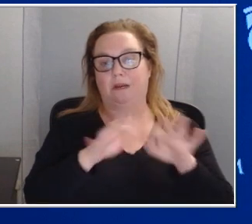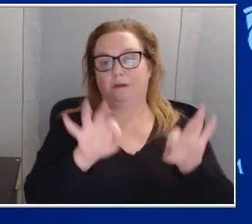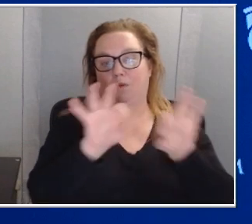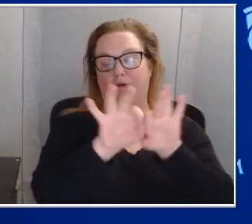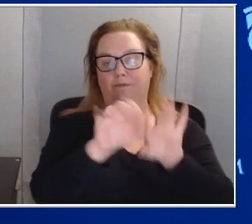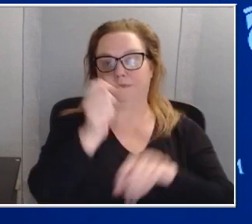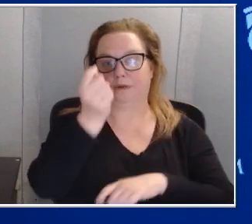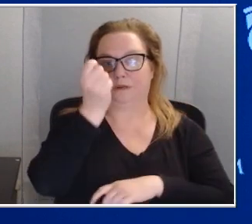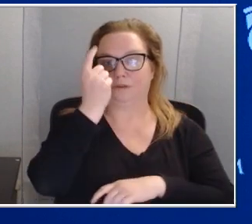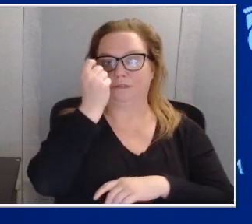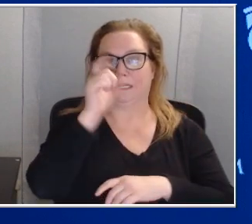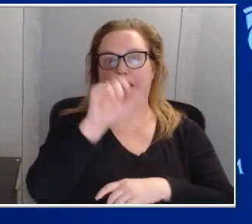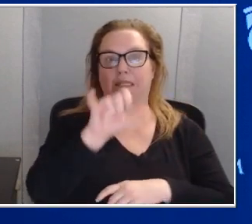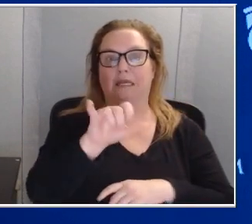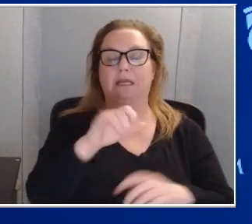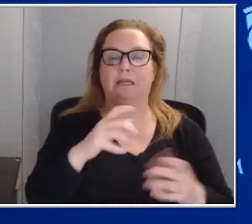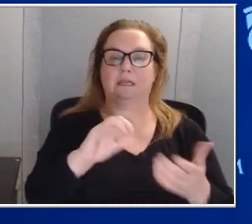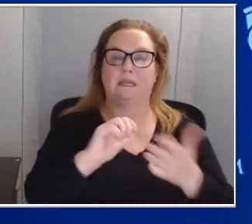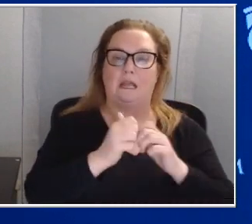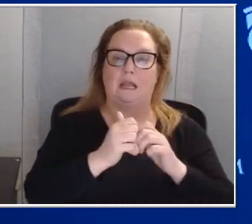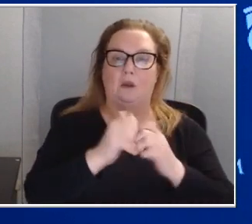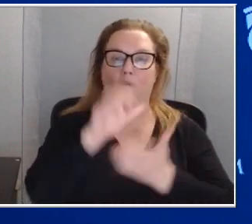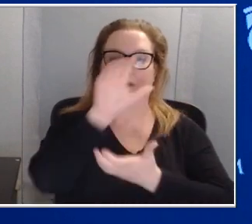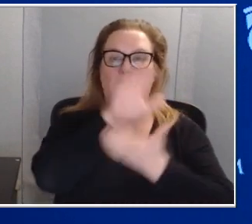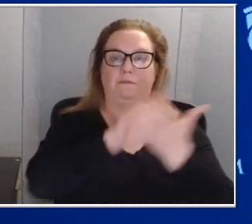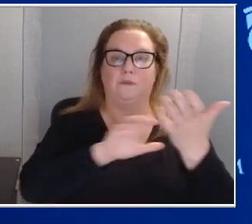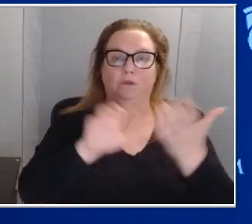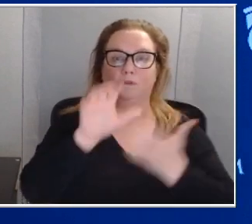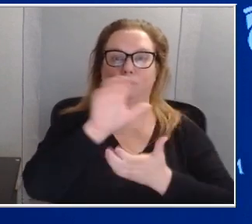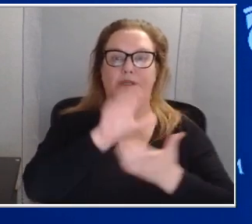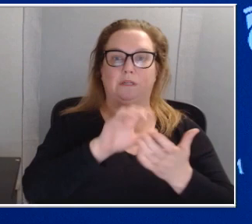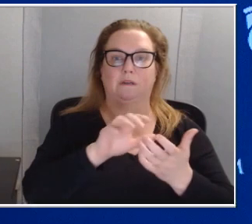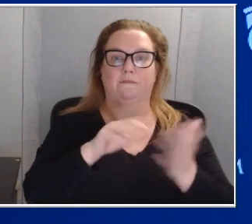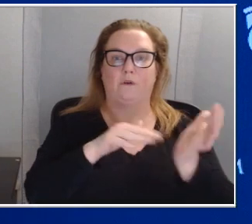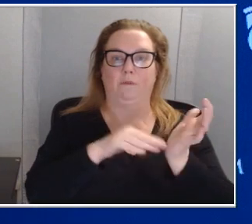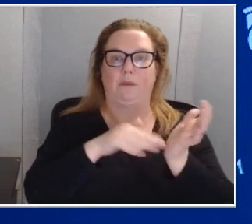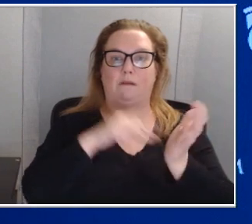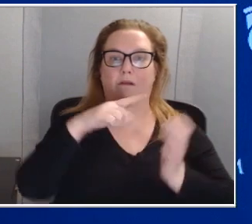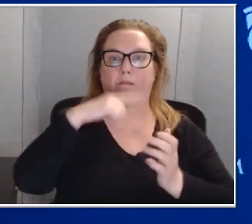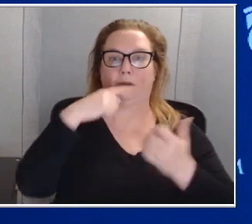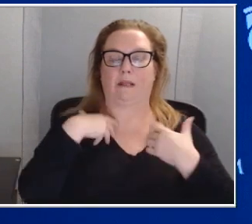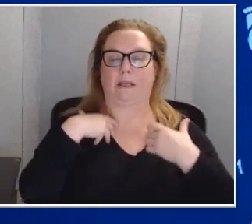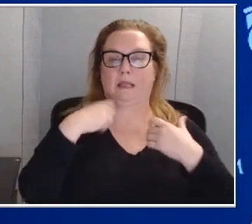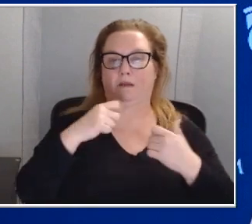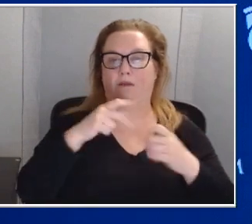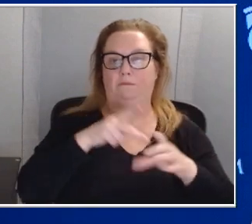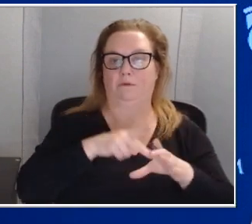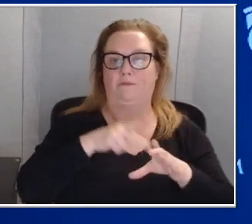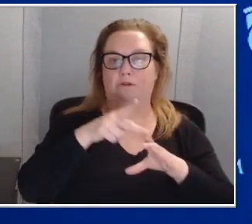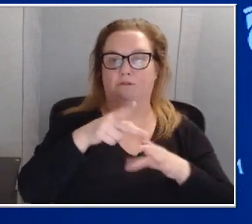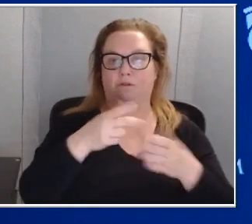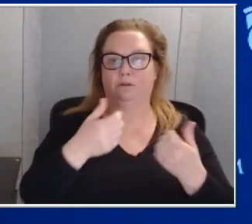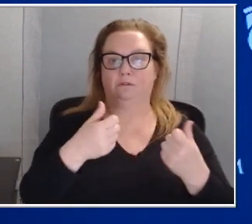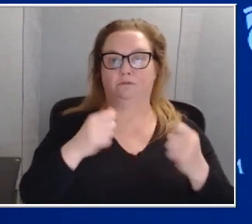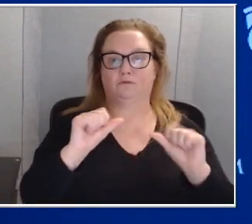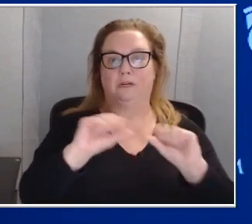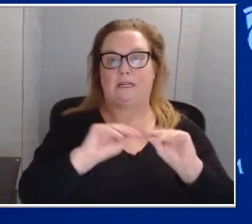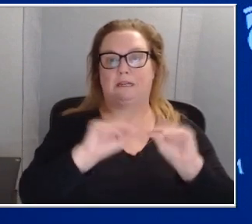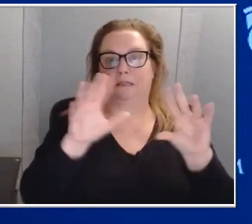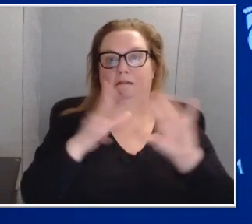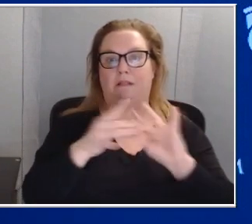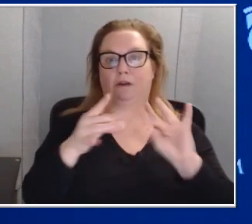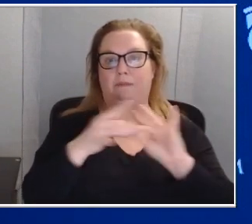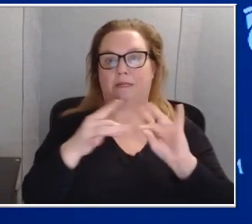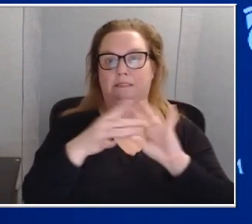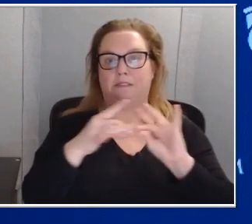Understanding that and understanding how confusing it was to medical and public health professionals, and then really trying to get out that clear message to